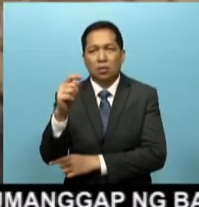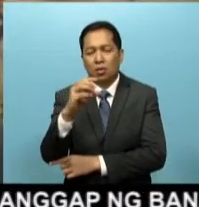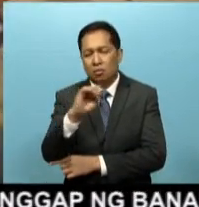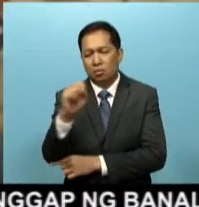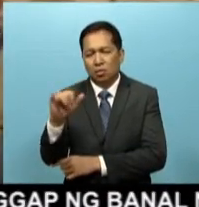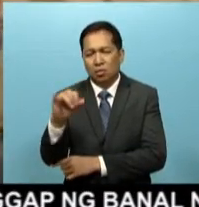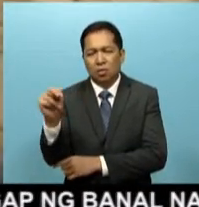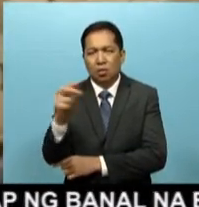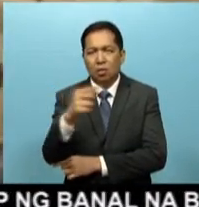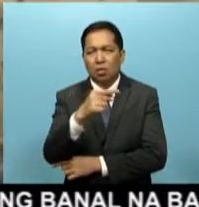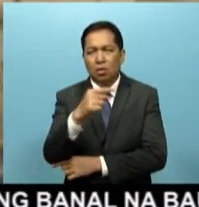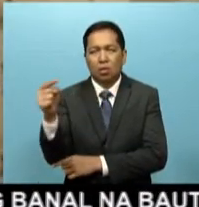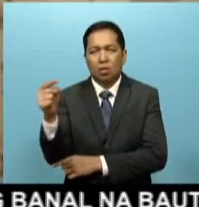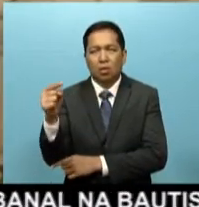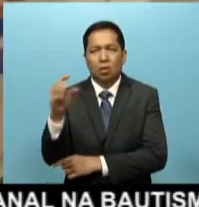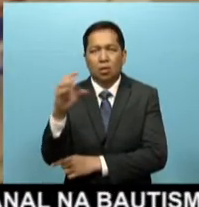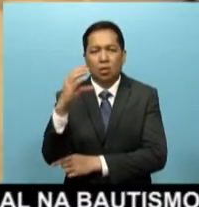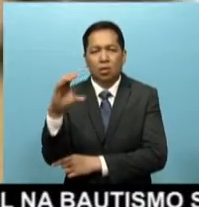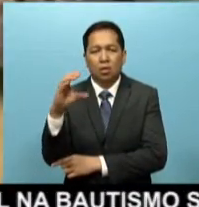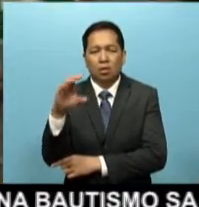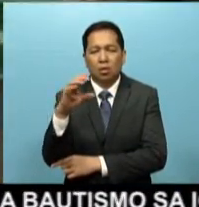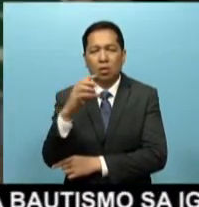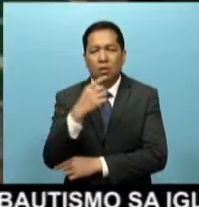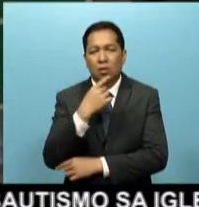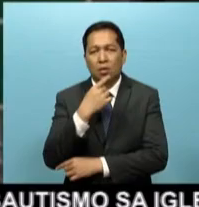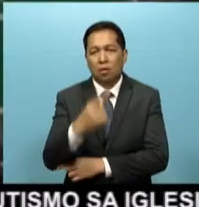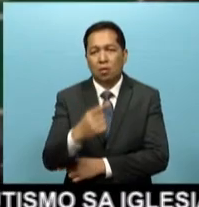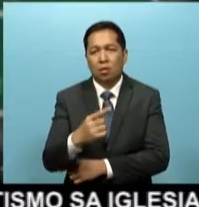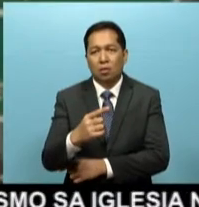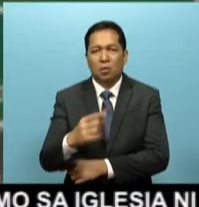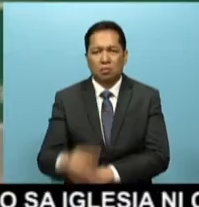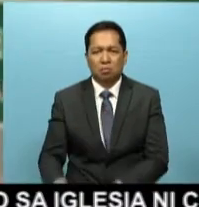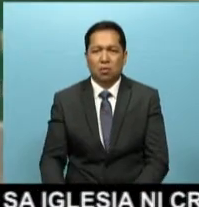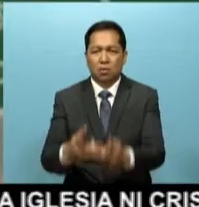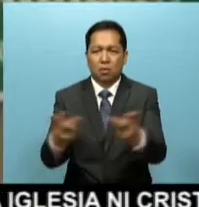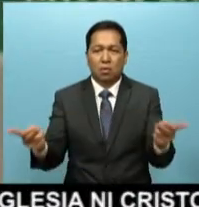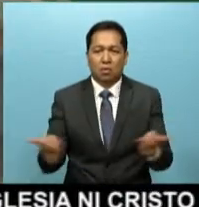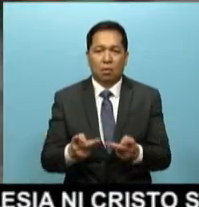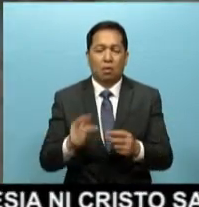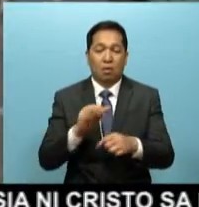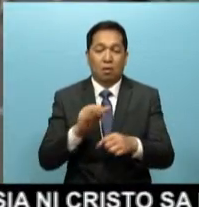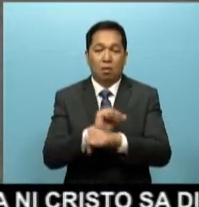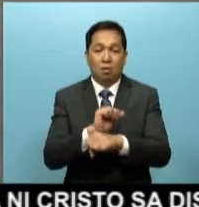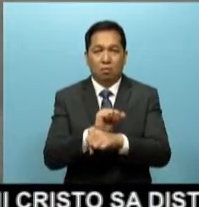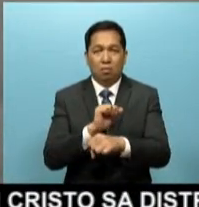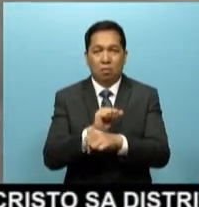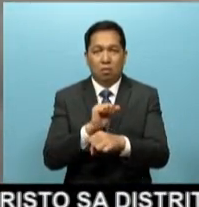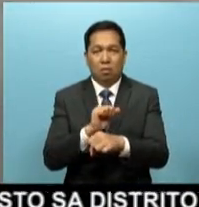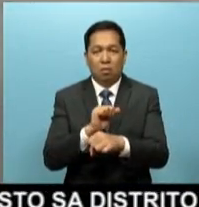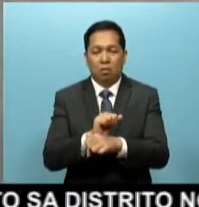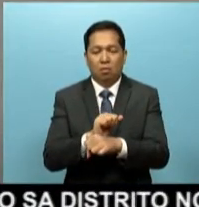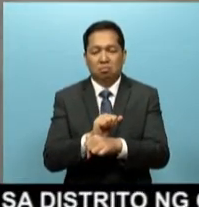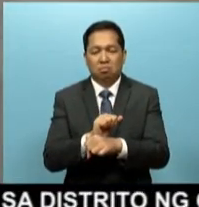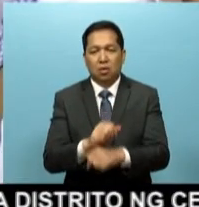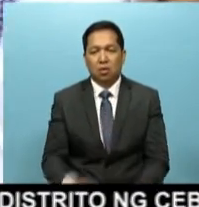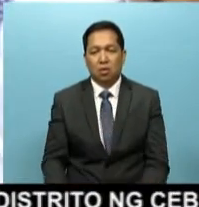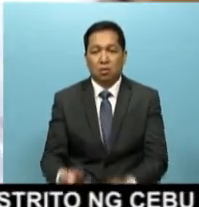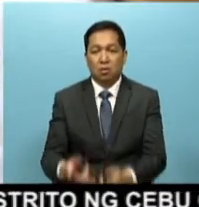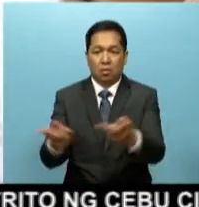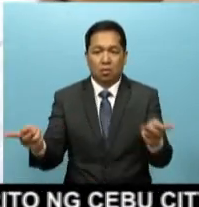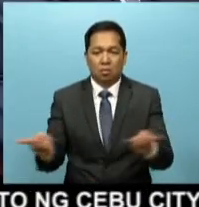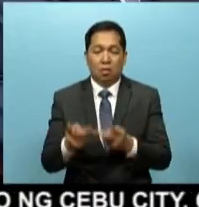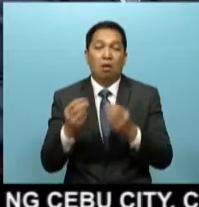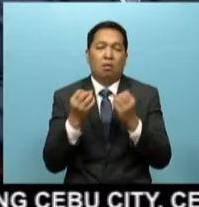the city of Phnom Penh. Well known to be an industrial hub, it is where apparel factories are mostly located. Many